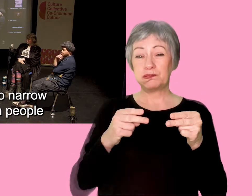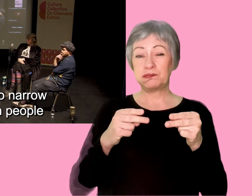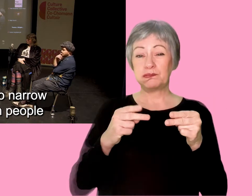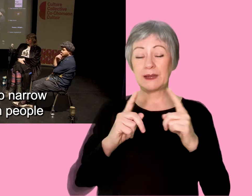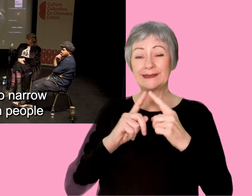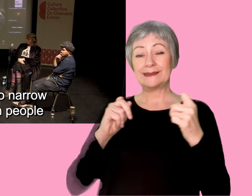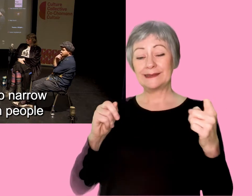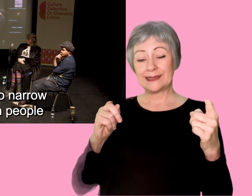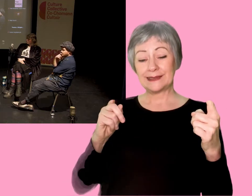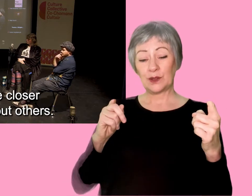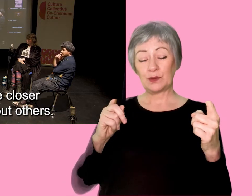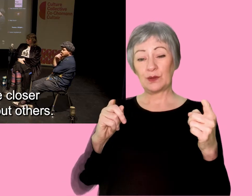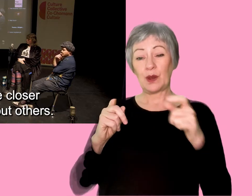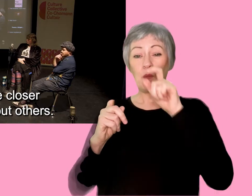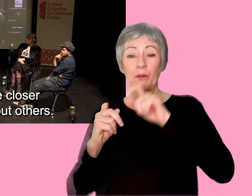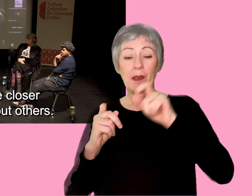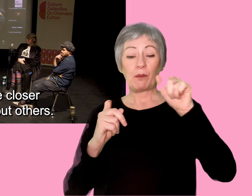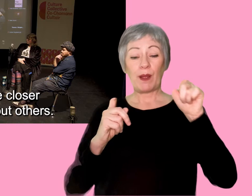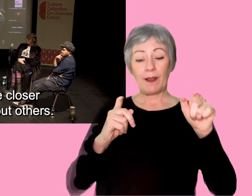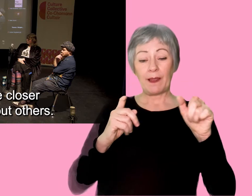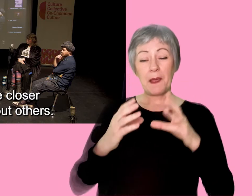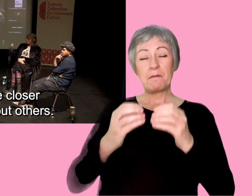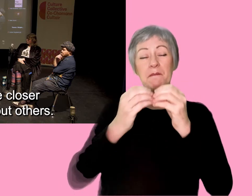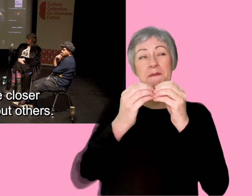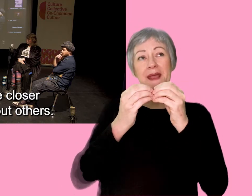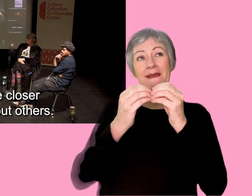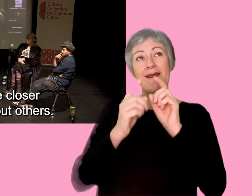distance between people and make them